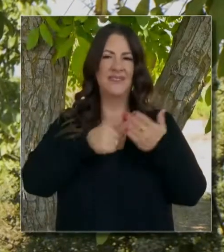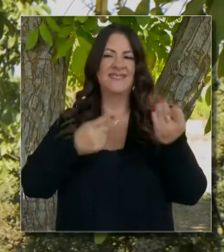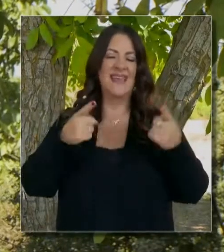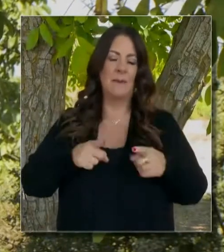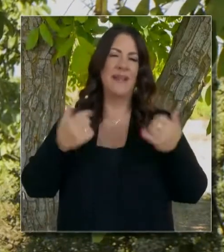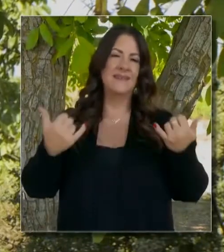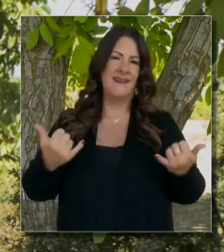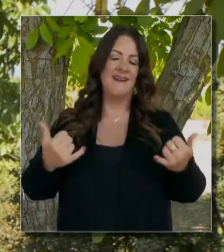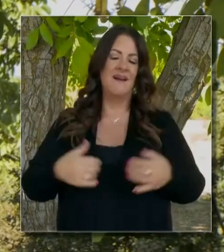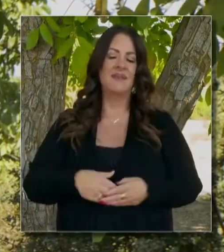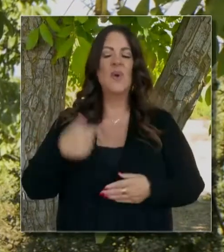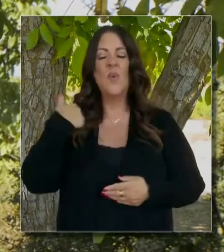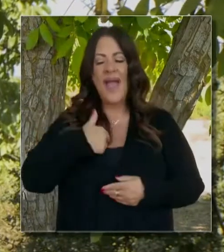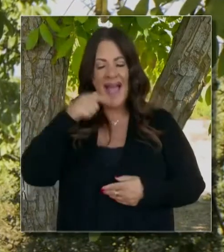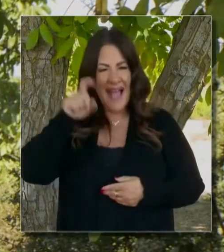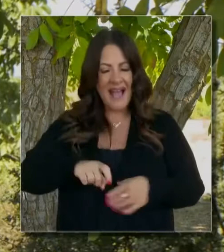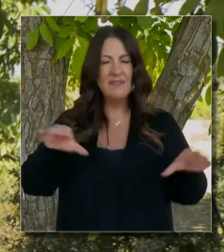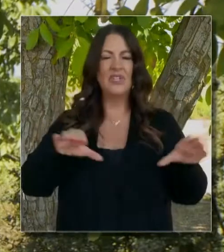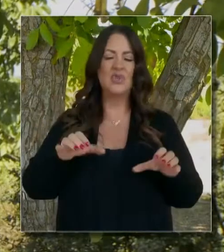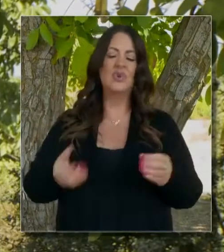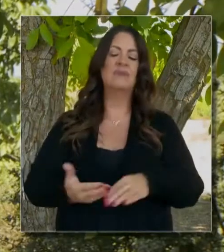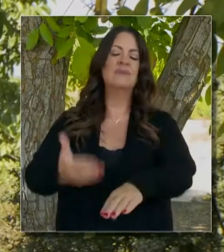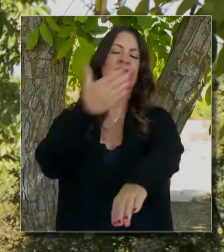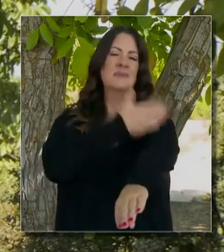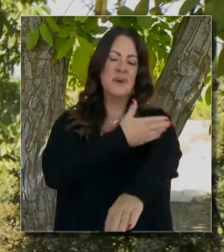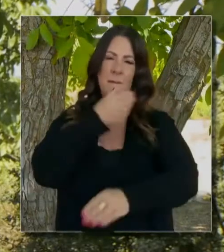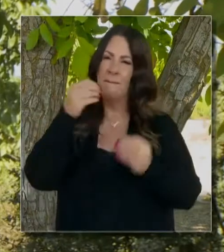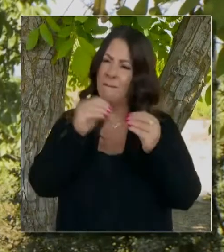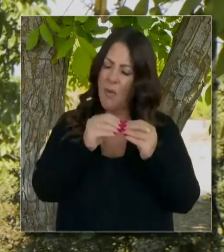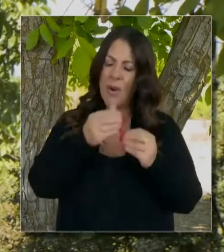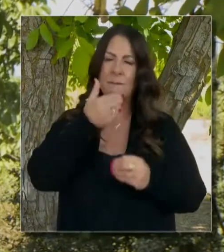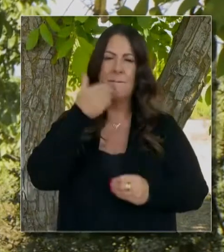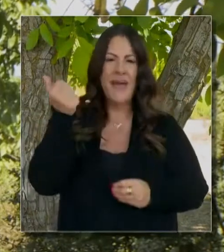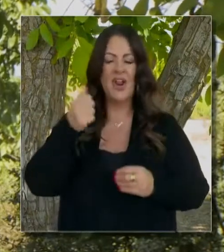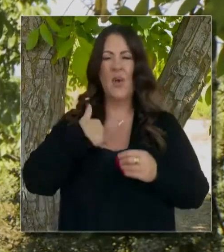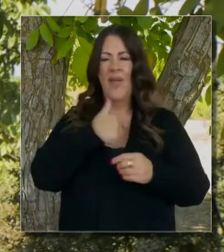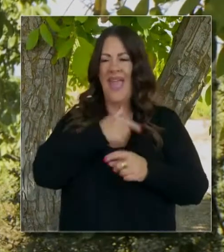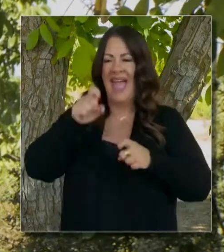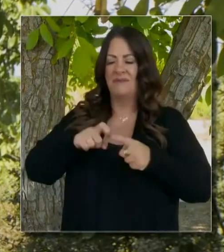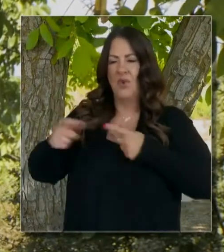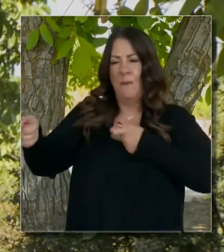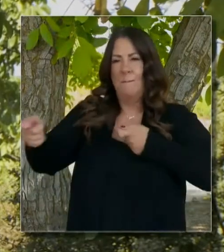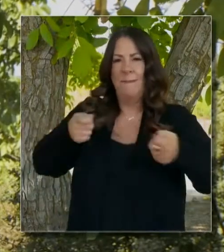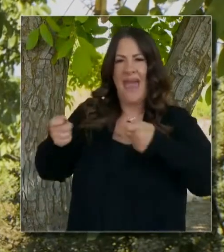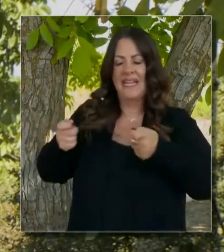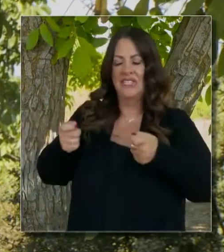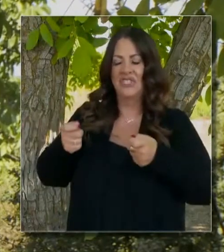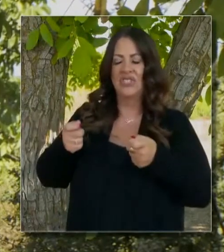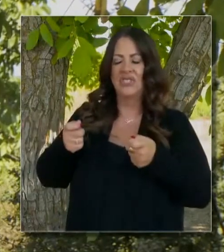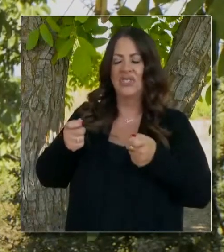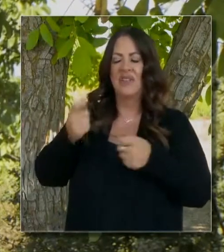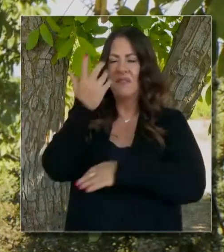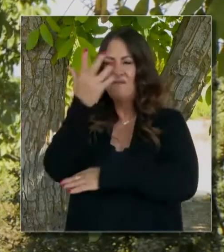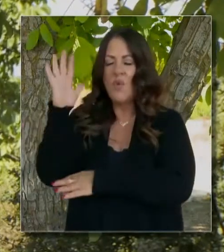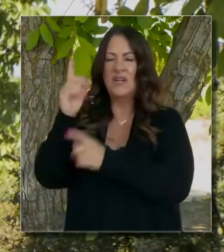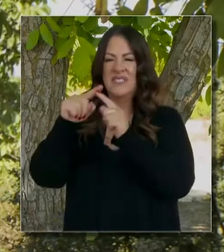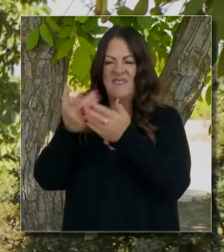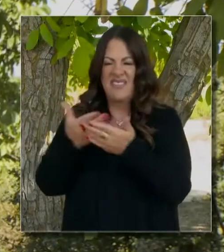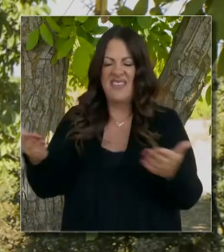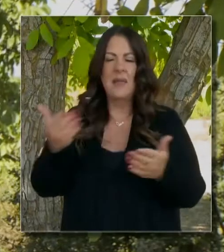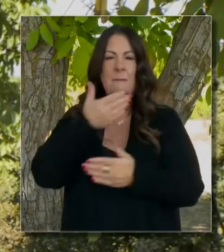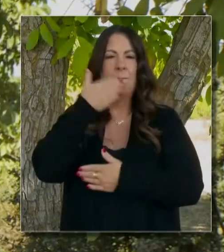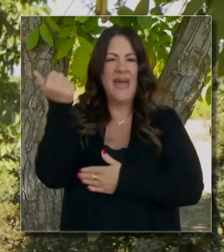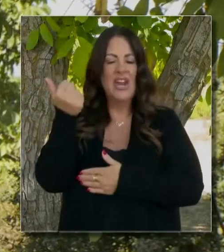accelerate our efforts here in this state. We've got to do more, and we've got to manage things better. And so I'm here in a remarkable